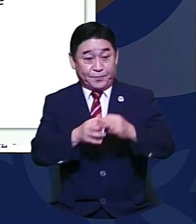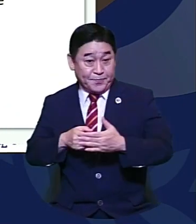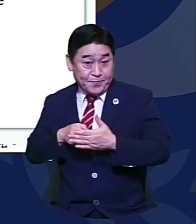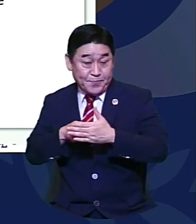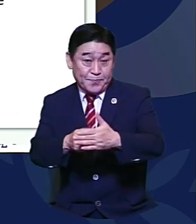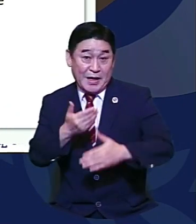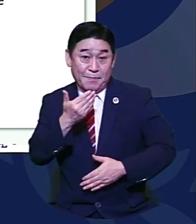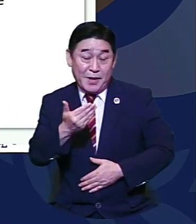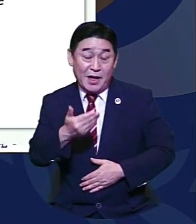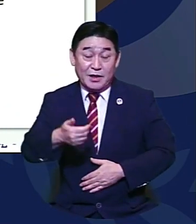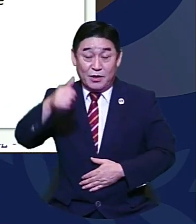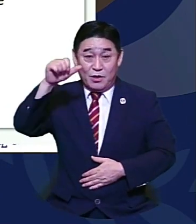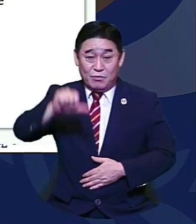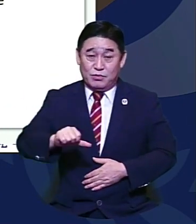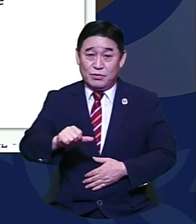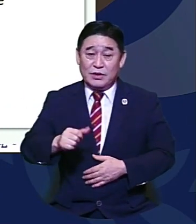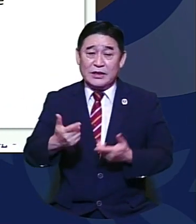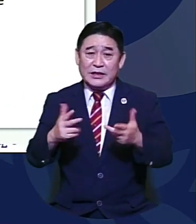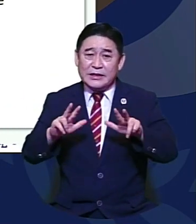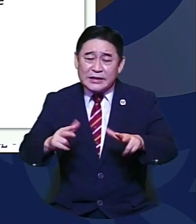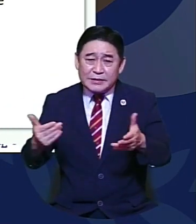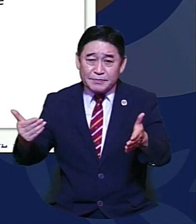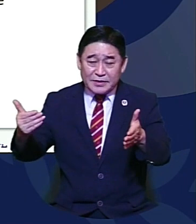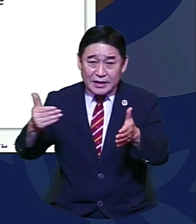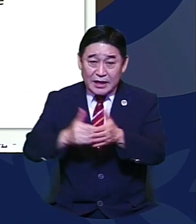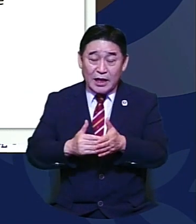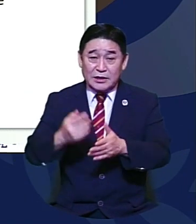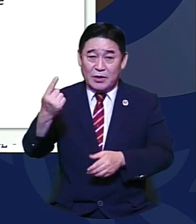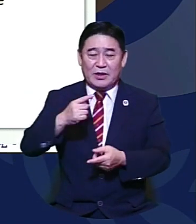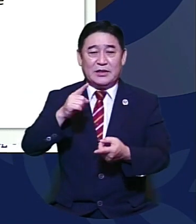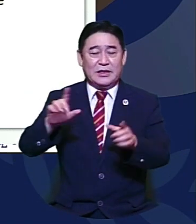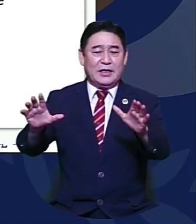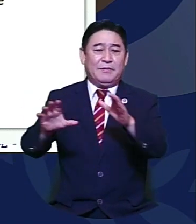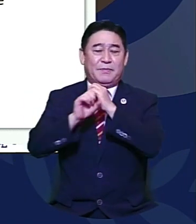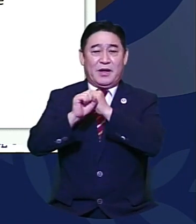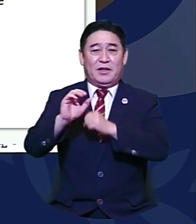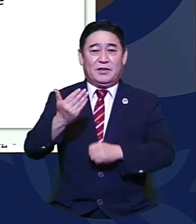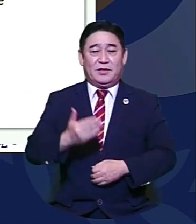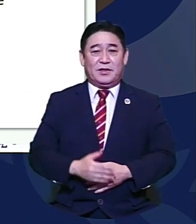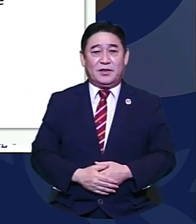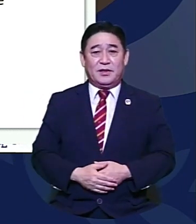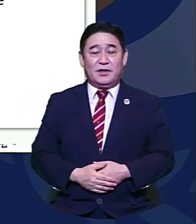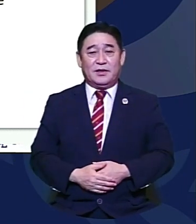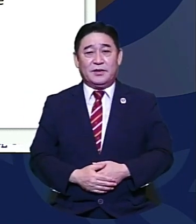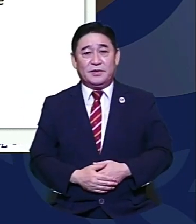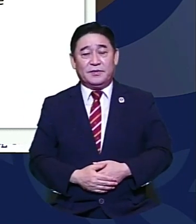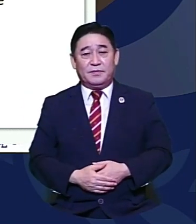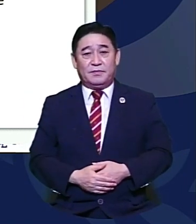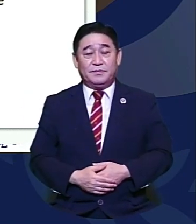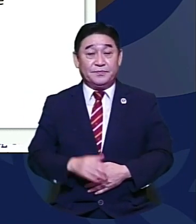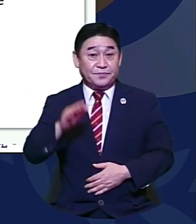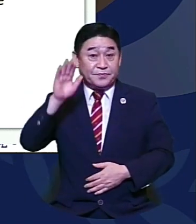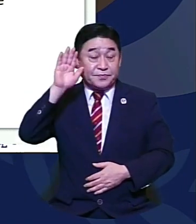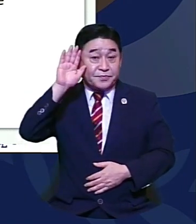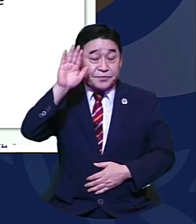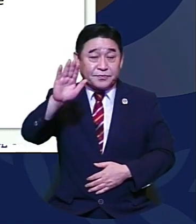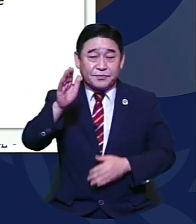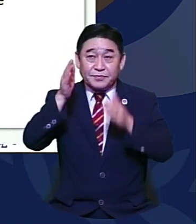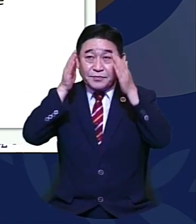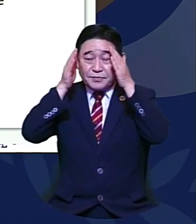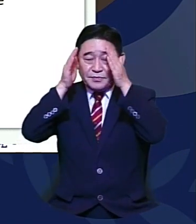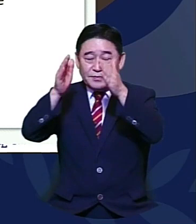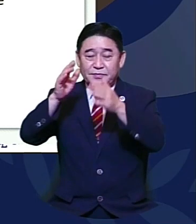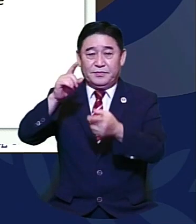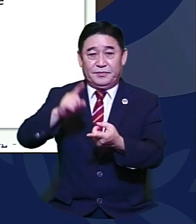moment. Not just evaluation, in order to draw some kind of a further suggestion, the policy suggestion.